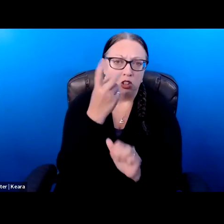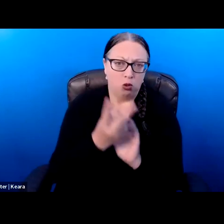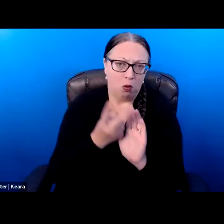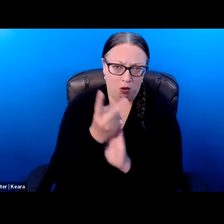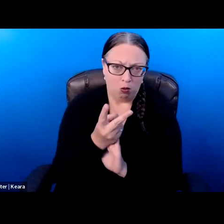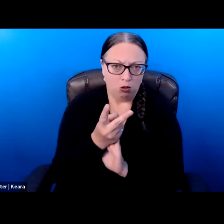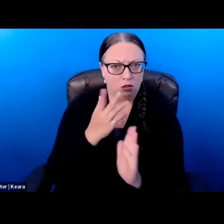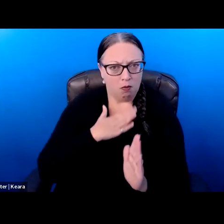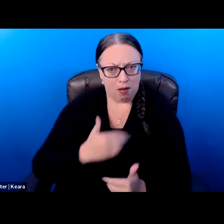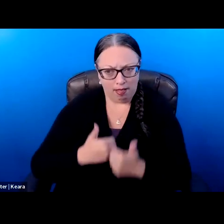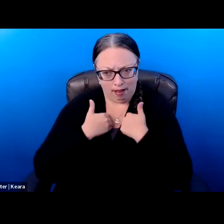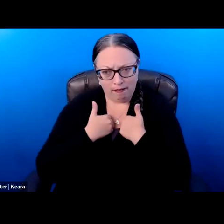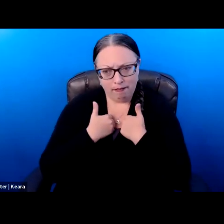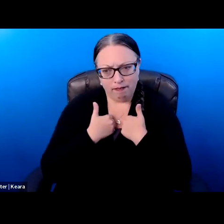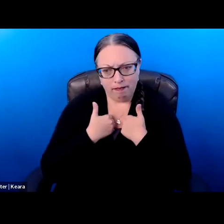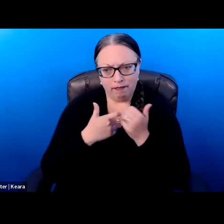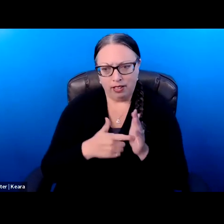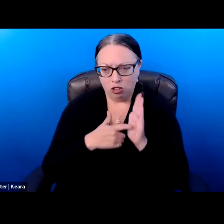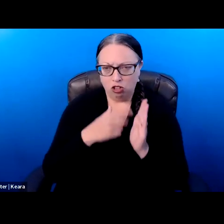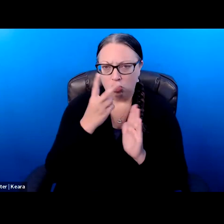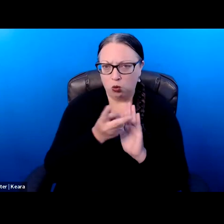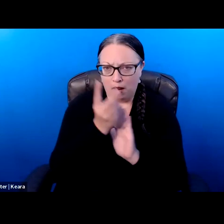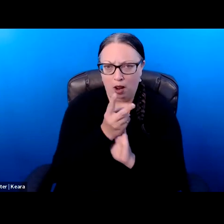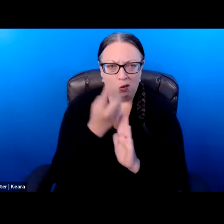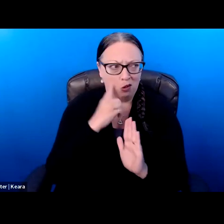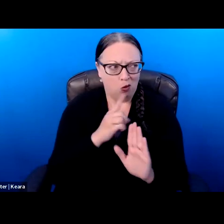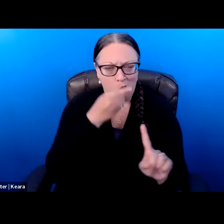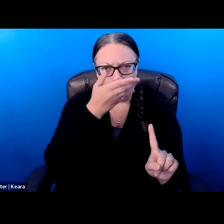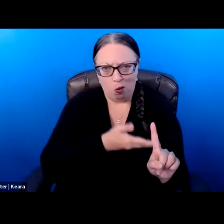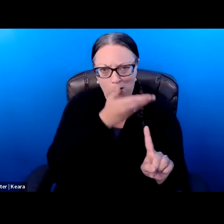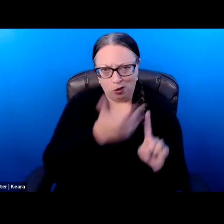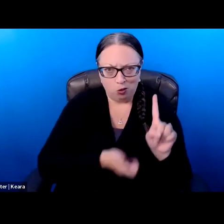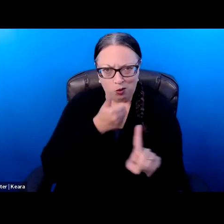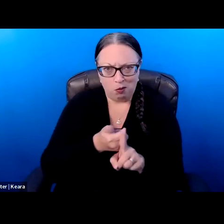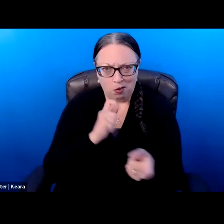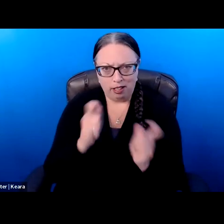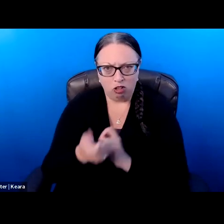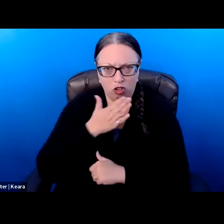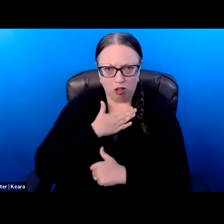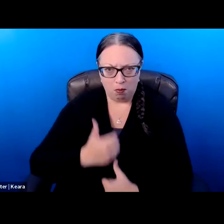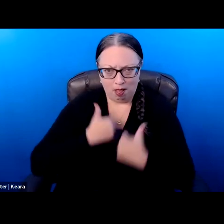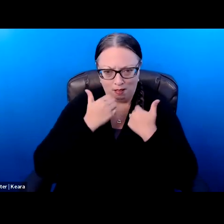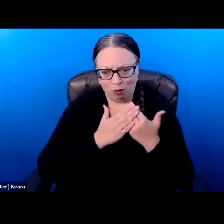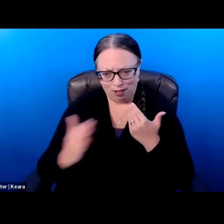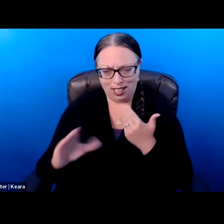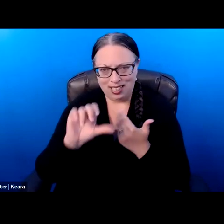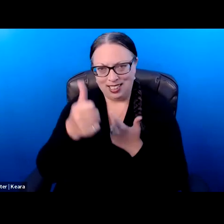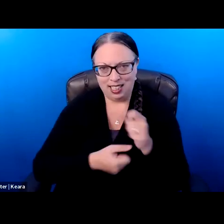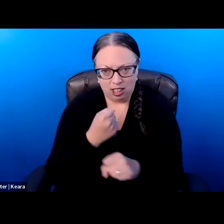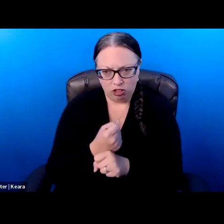change my life for the next decade. And that to me is why I'm here today.